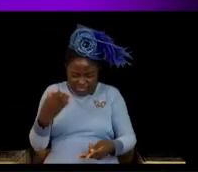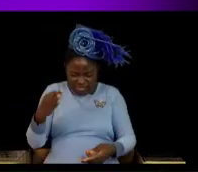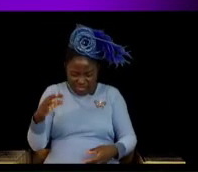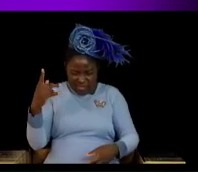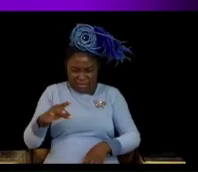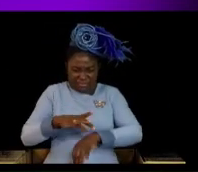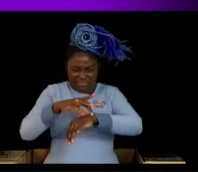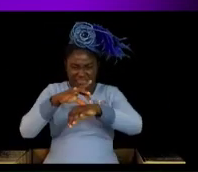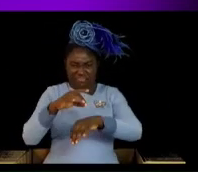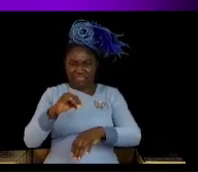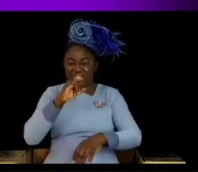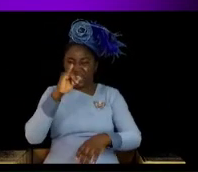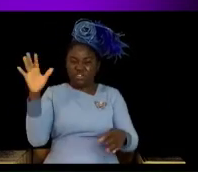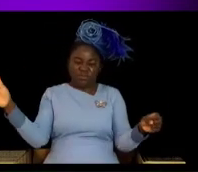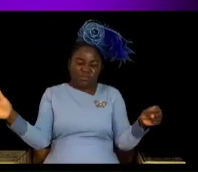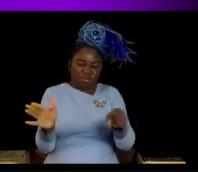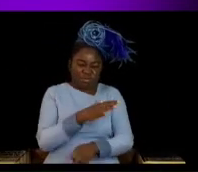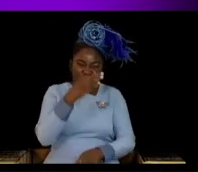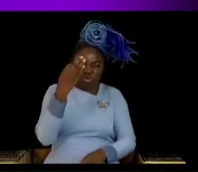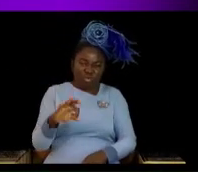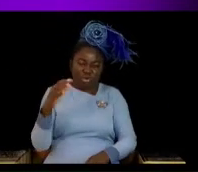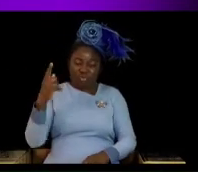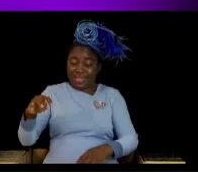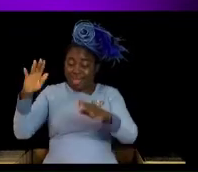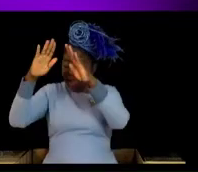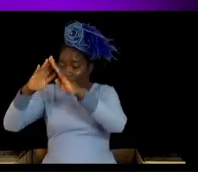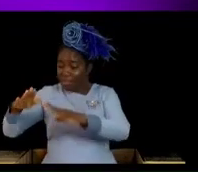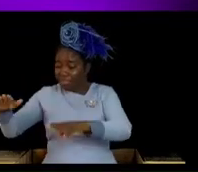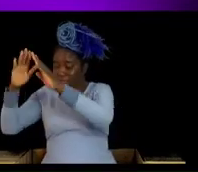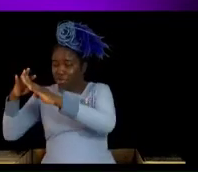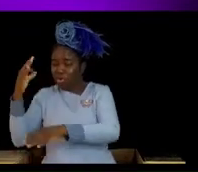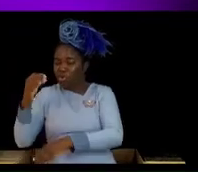earth is full of the habitation of